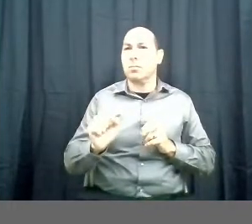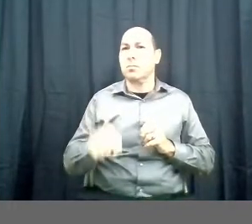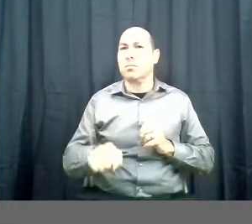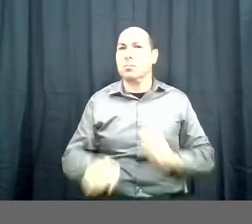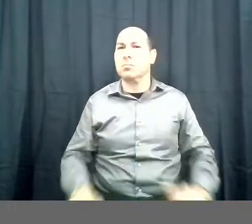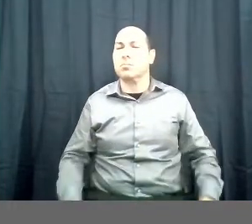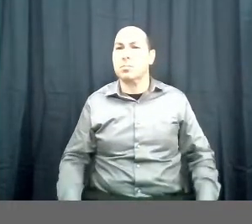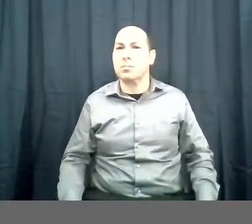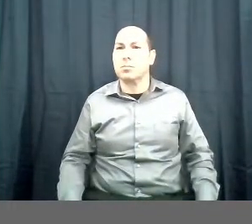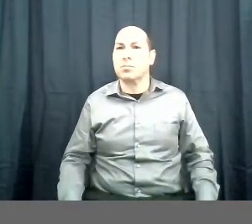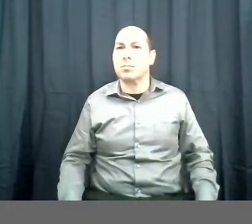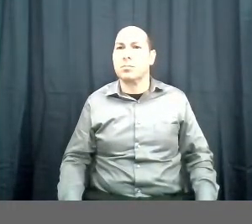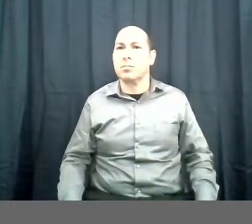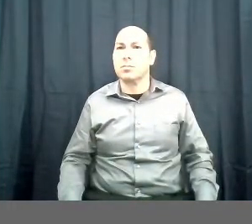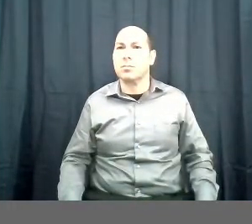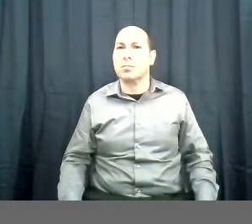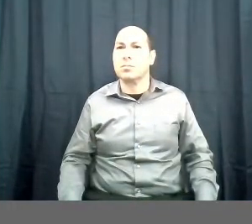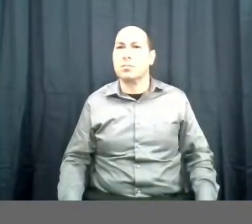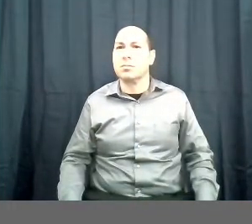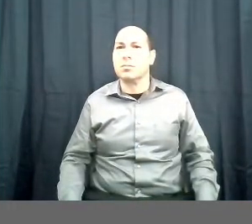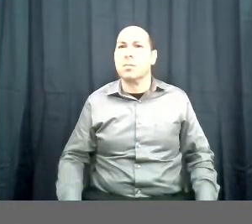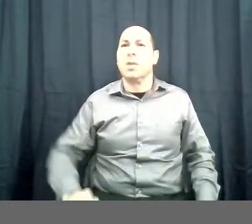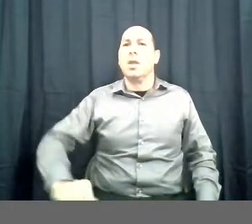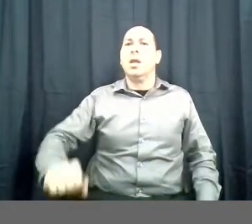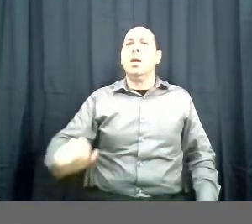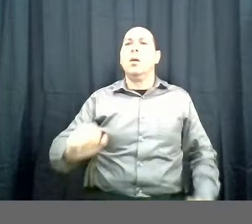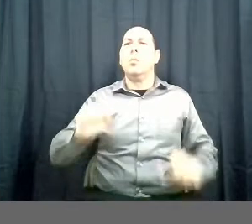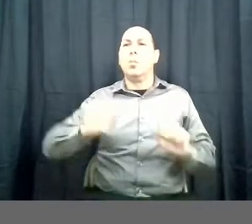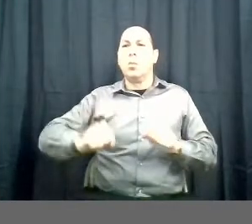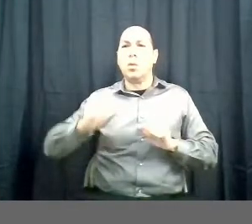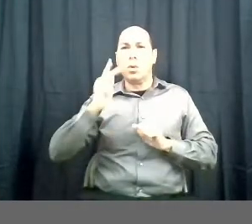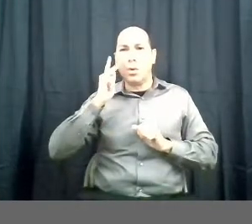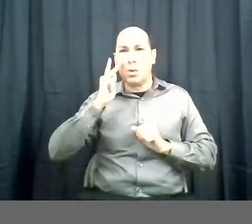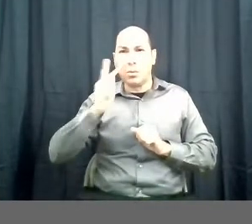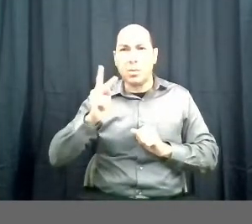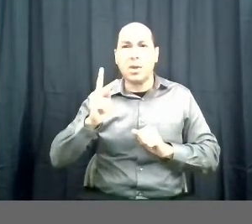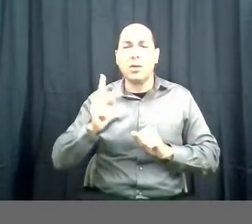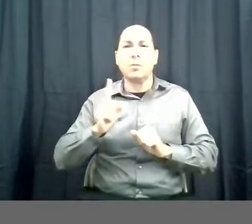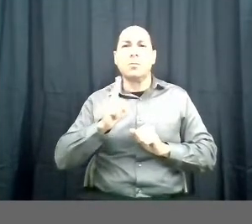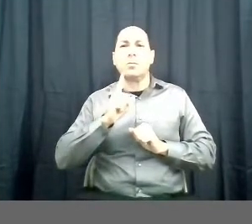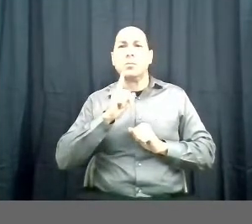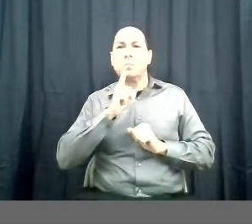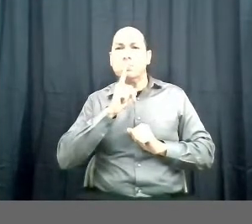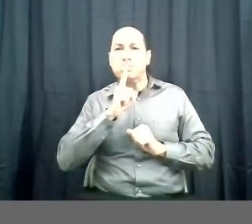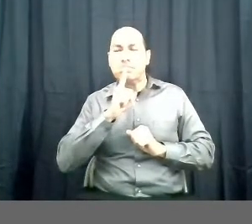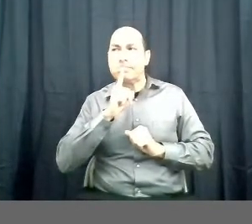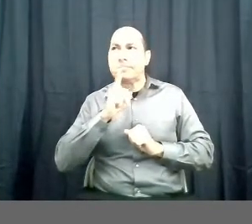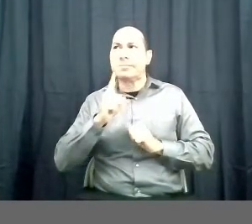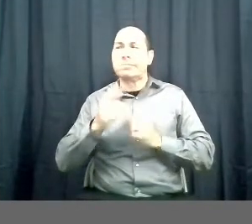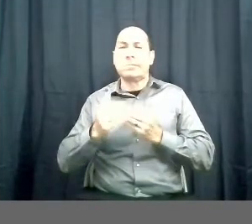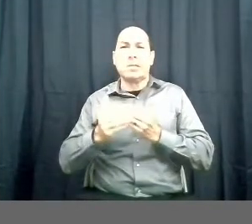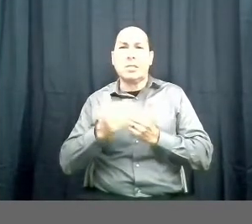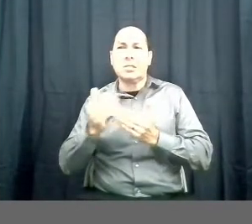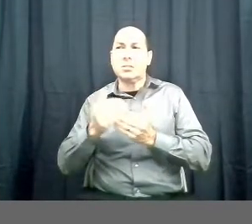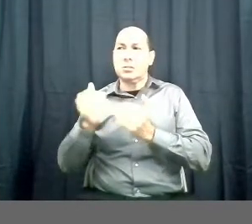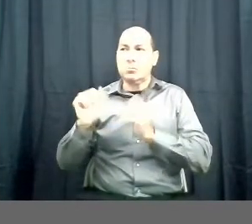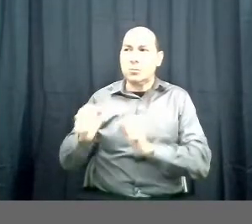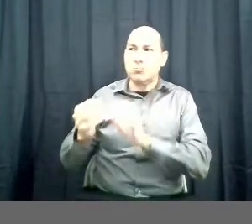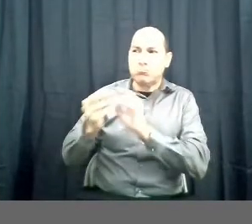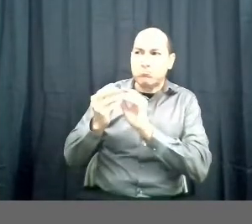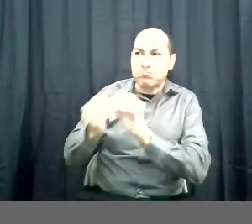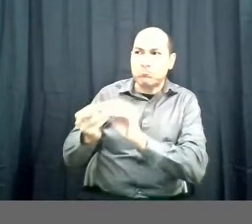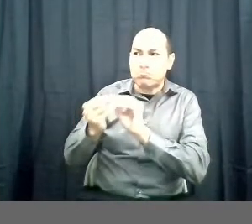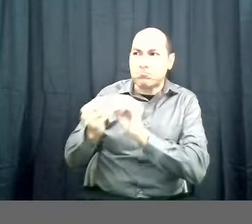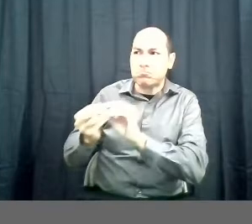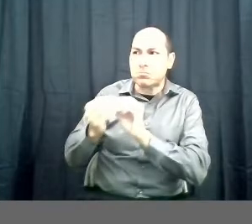pretty, I will say, pretty easy. It will be recognizable by you, as well as the other board